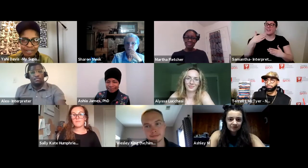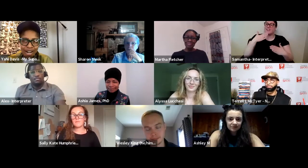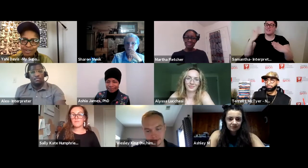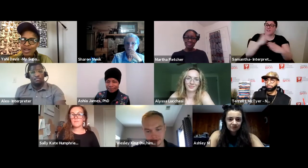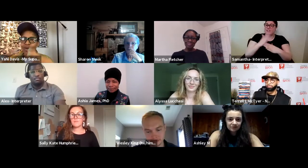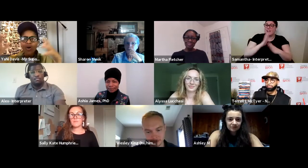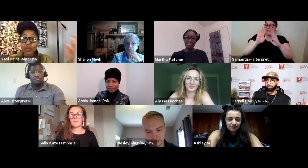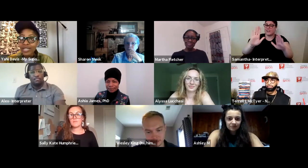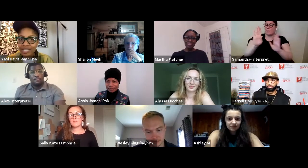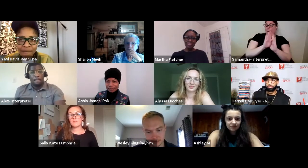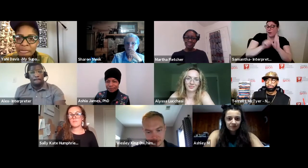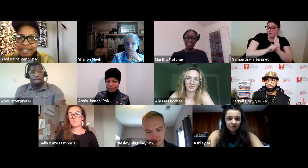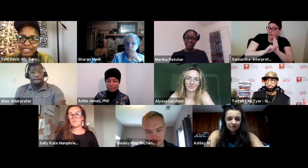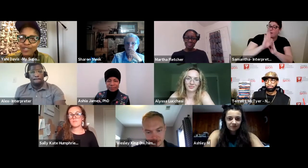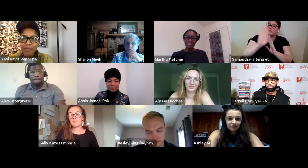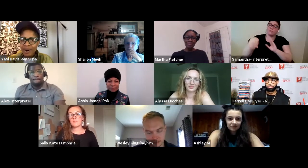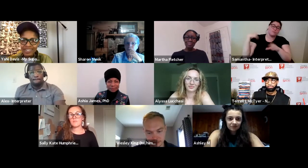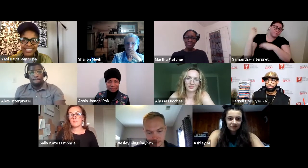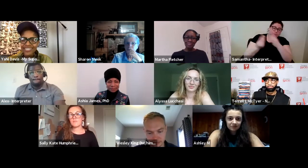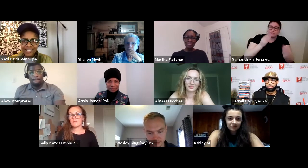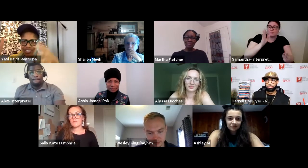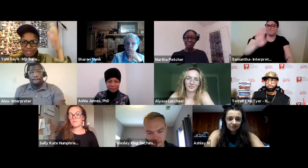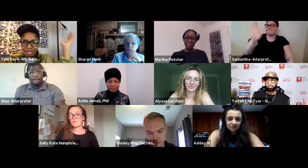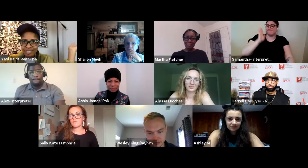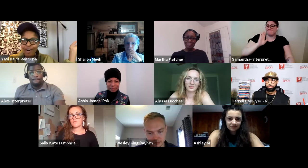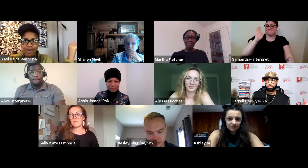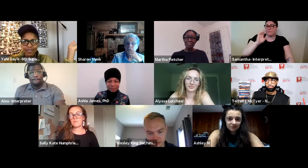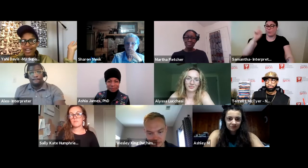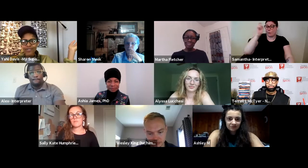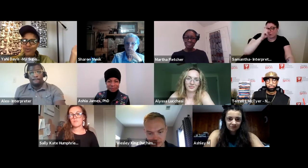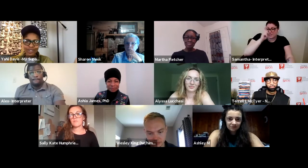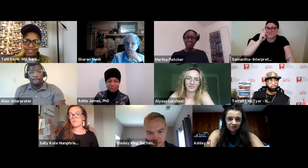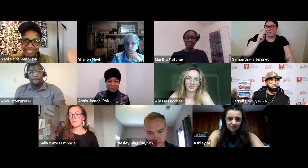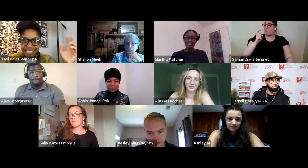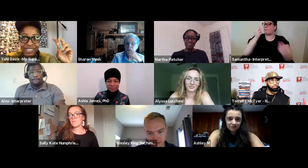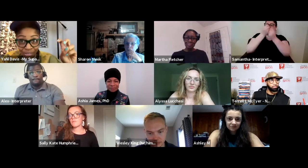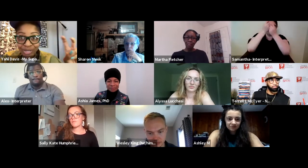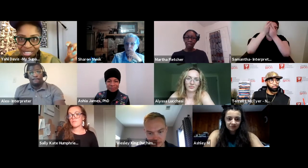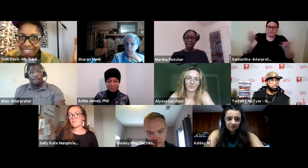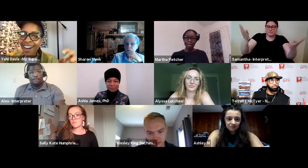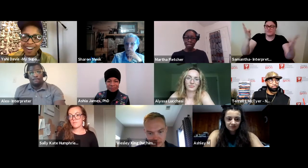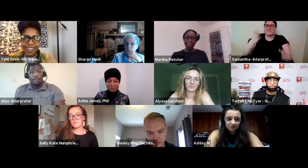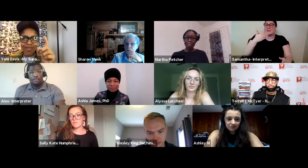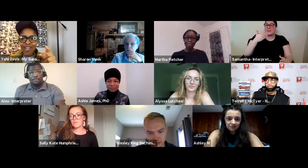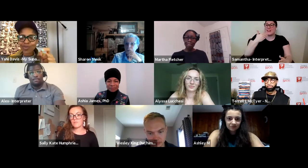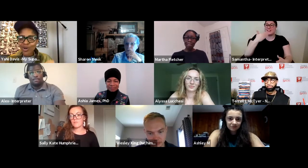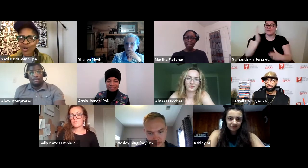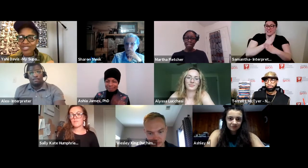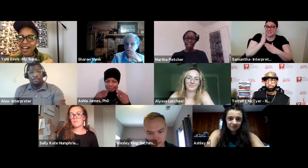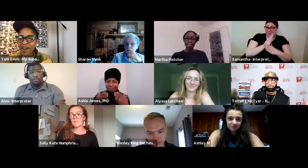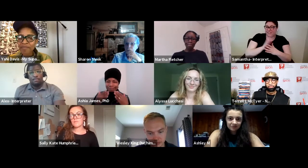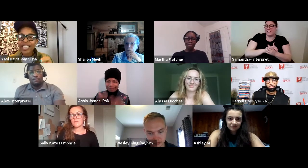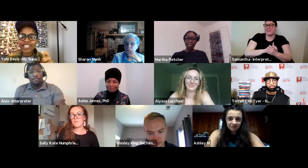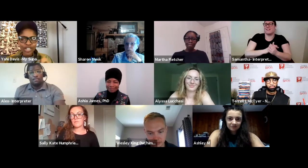your background, around all the wisdom that you've imparted into your students all around the world and your children all around the